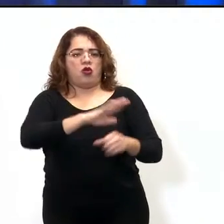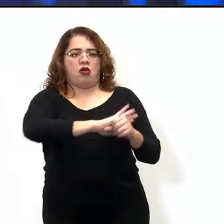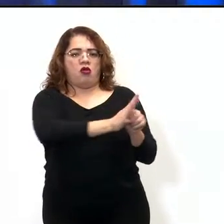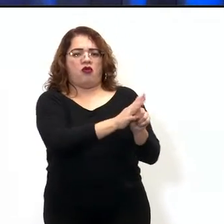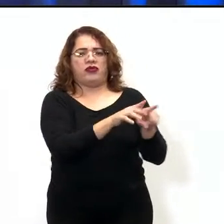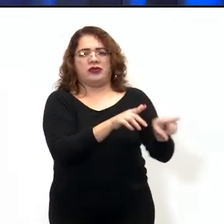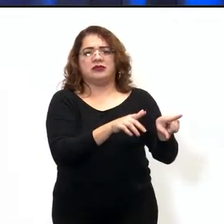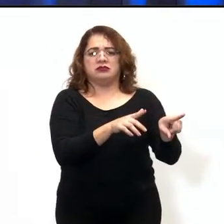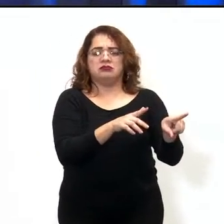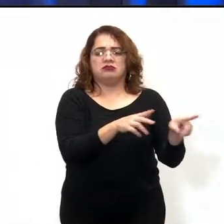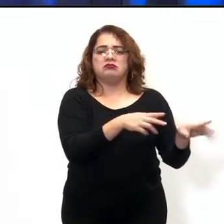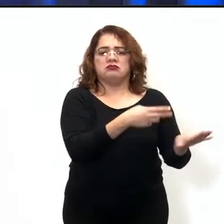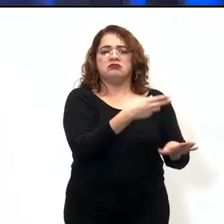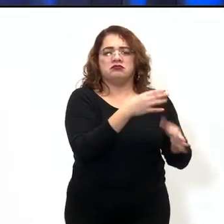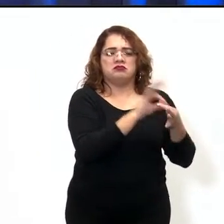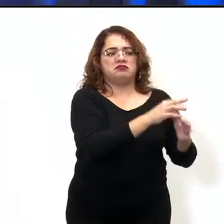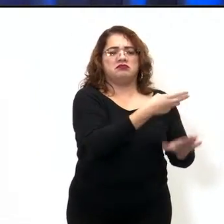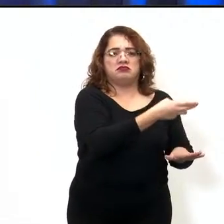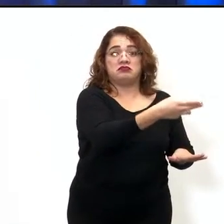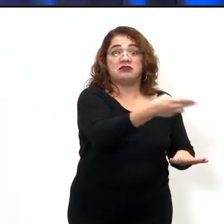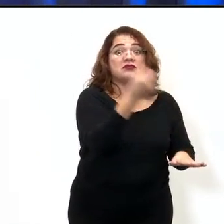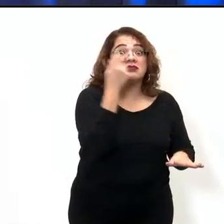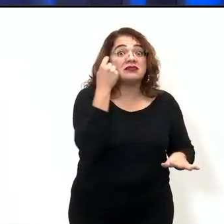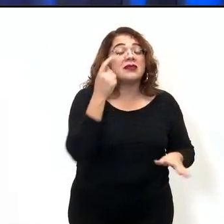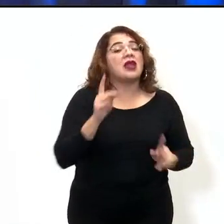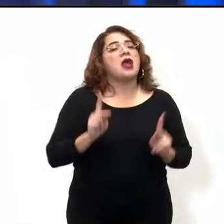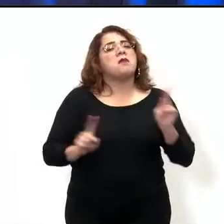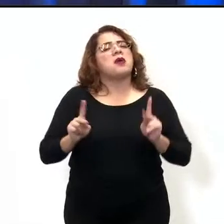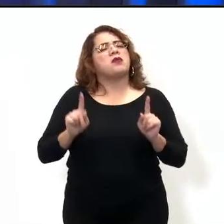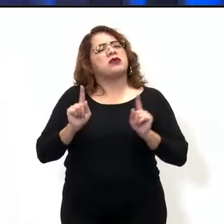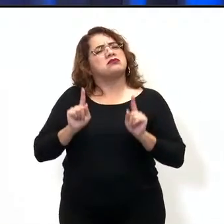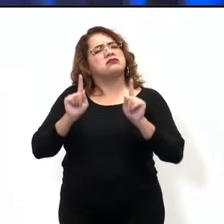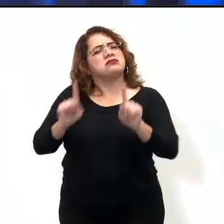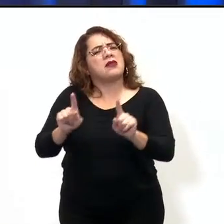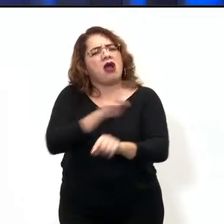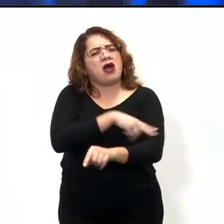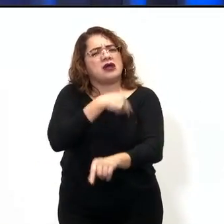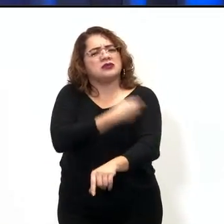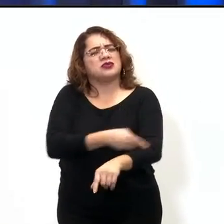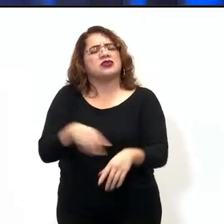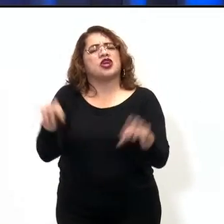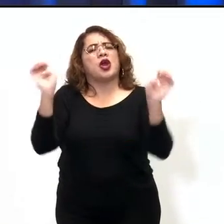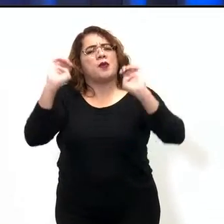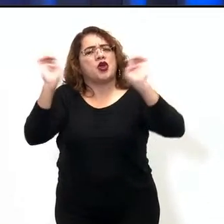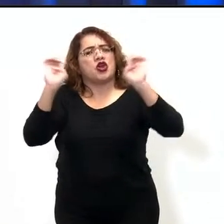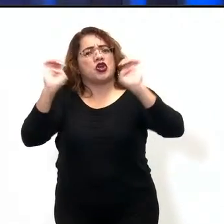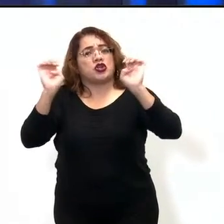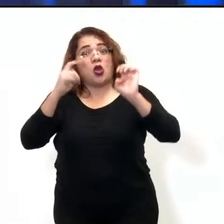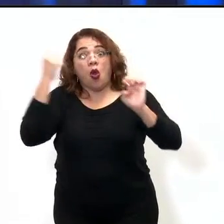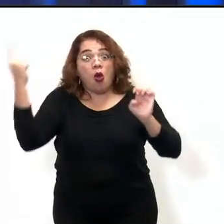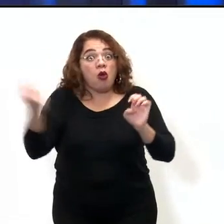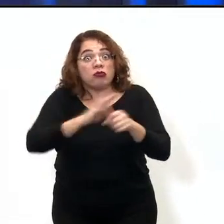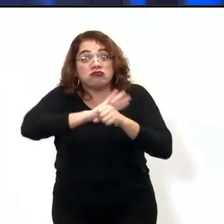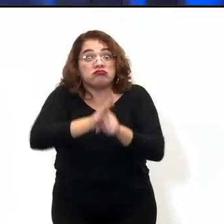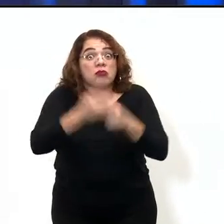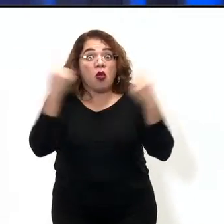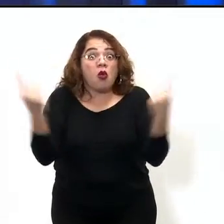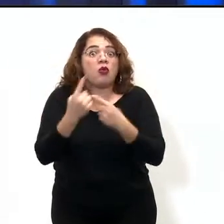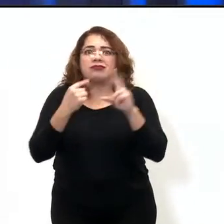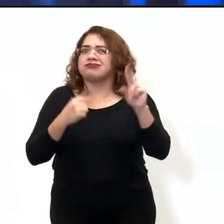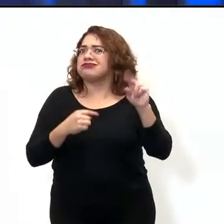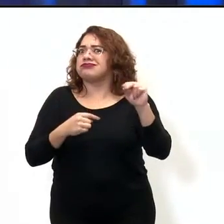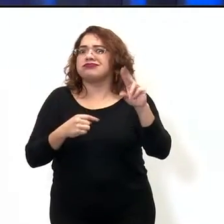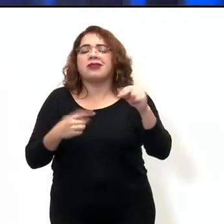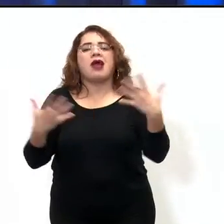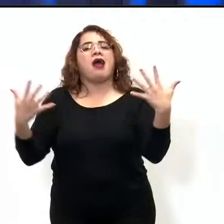forget that not everyone that goes to the hospital has COVID. So all the other ailments